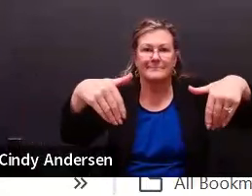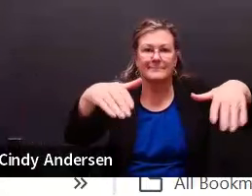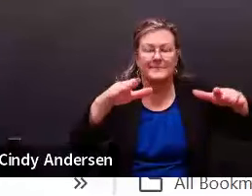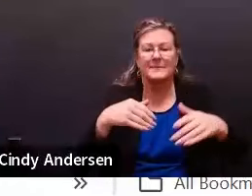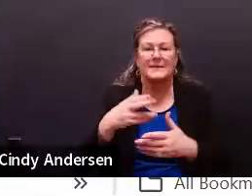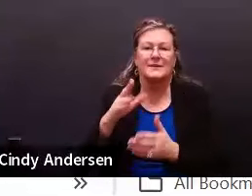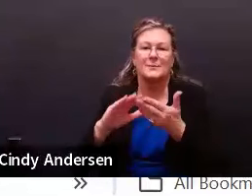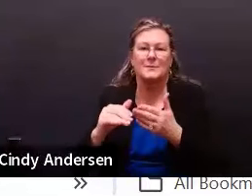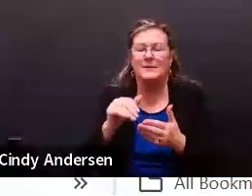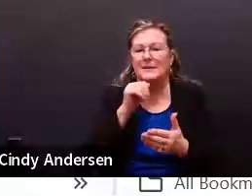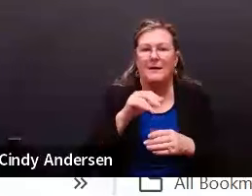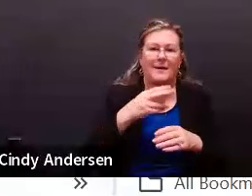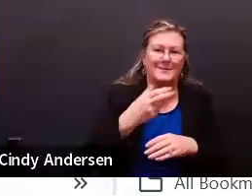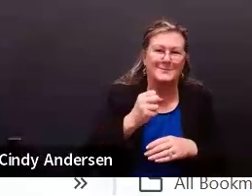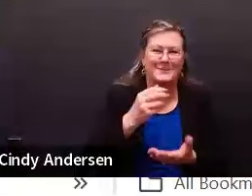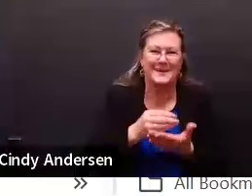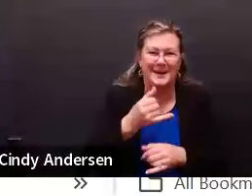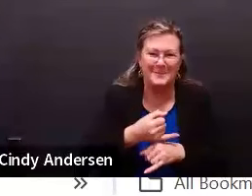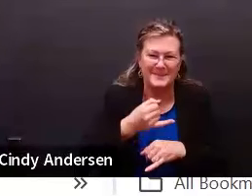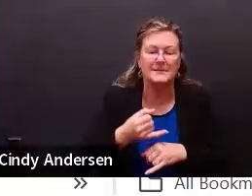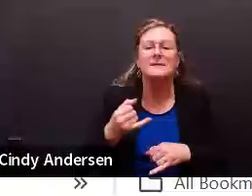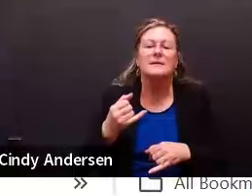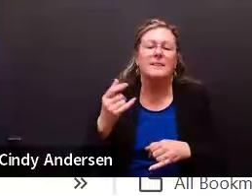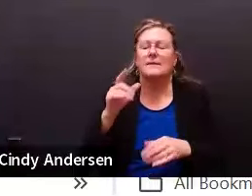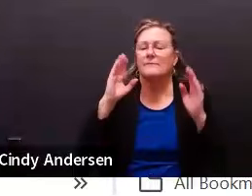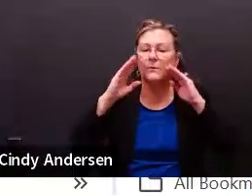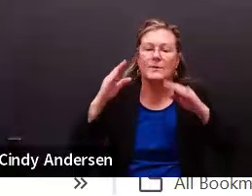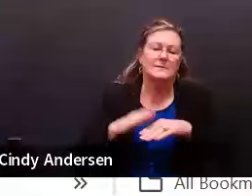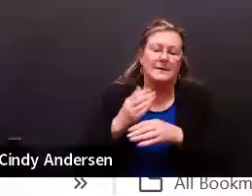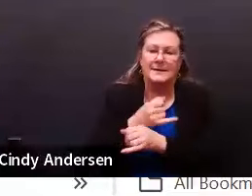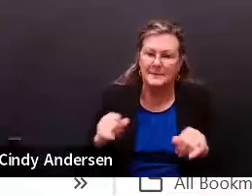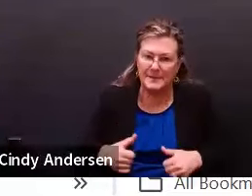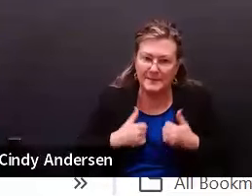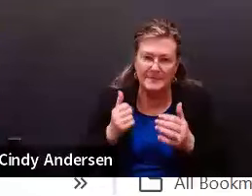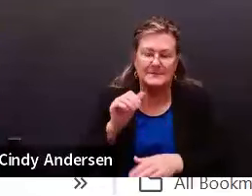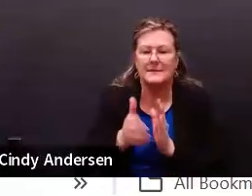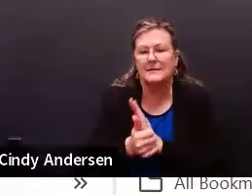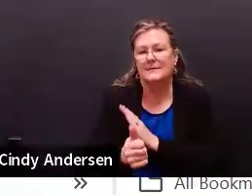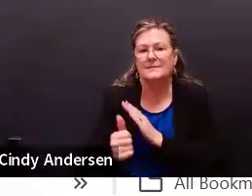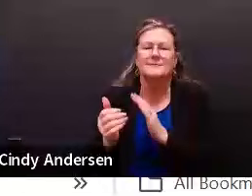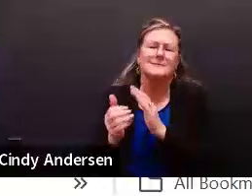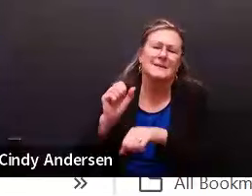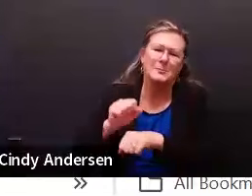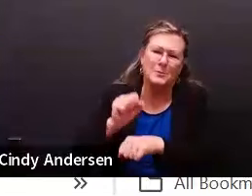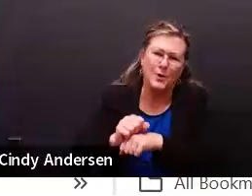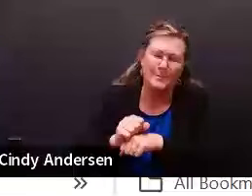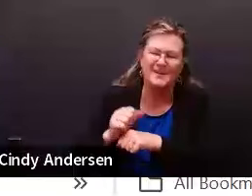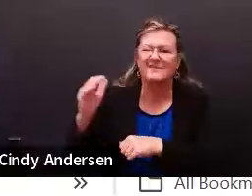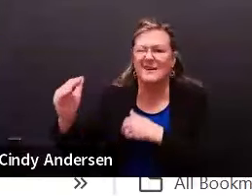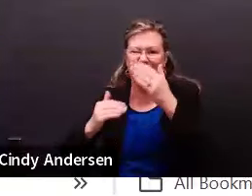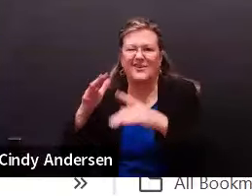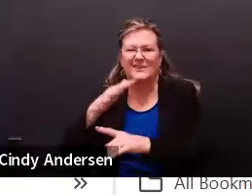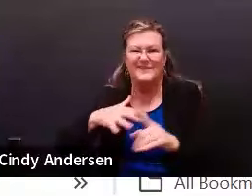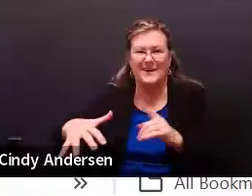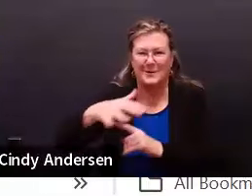And they're really now focusing on independent living skills and employment and all of those sort of adult, right, environments. And so